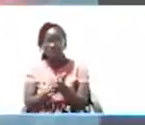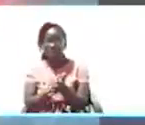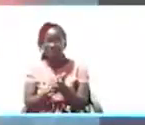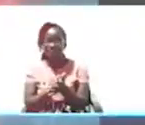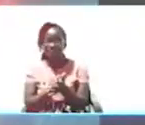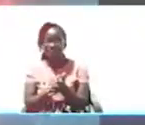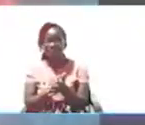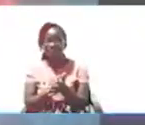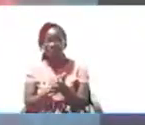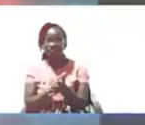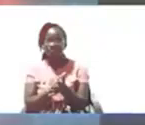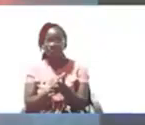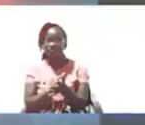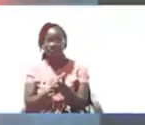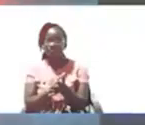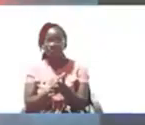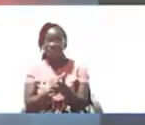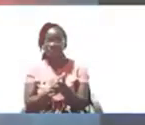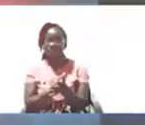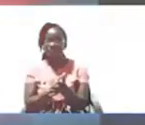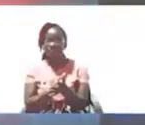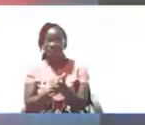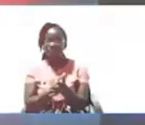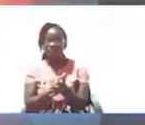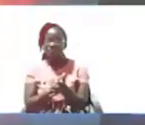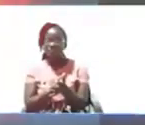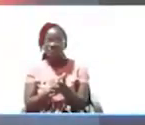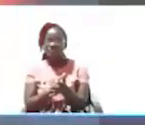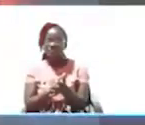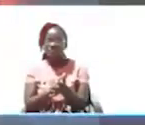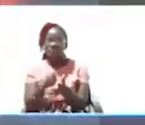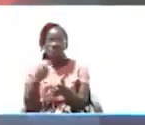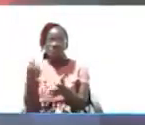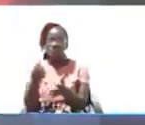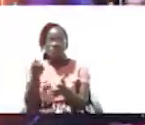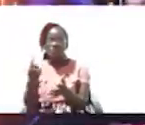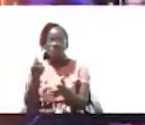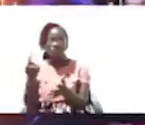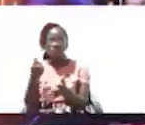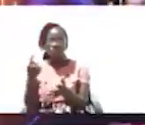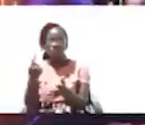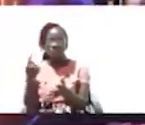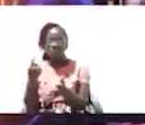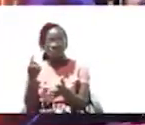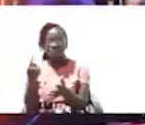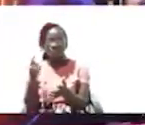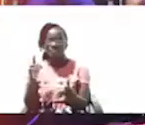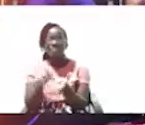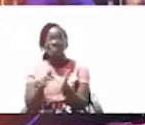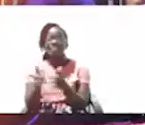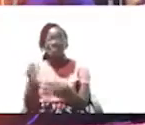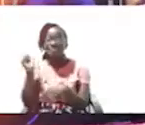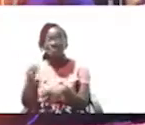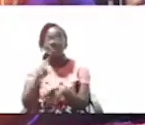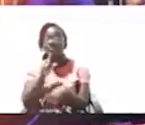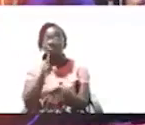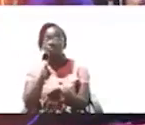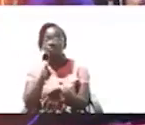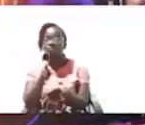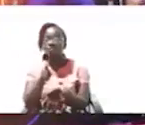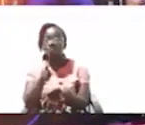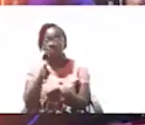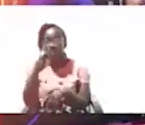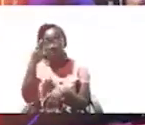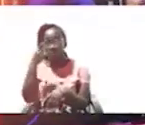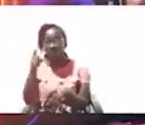not see what say? Onunku na ontumin kasa maboba enfriho. He's been accredited as the only one who can speak to roll